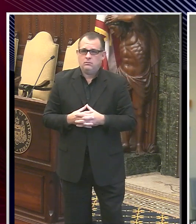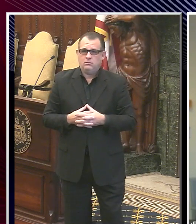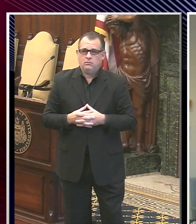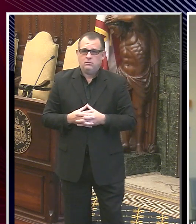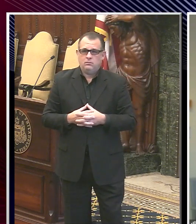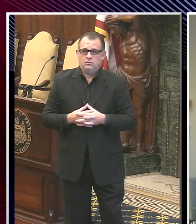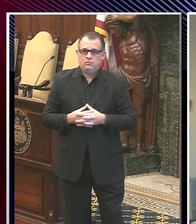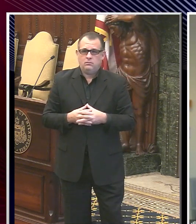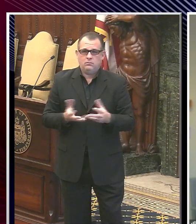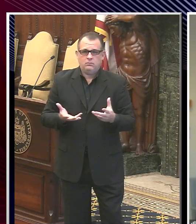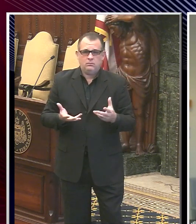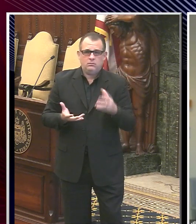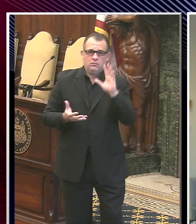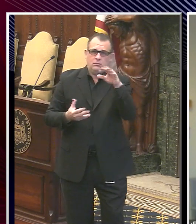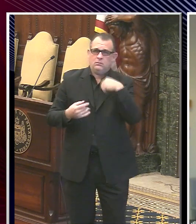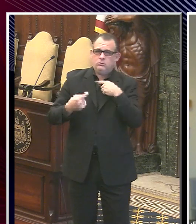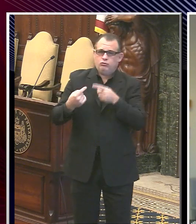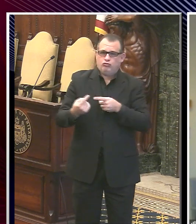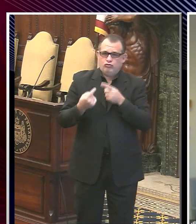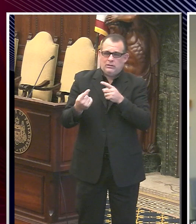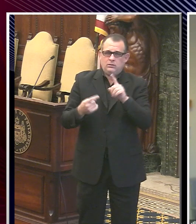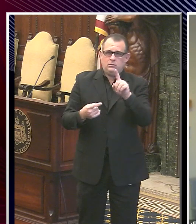I'm having trouble.